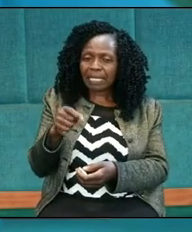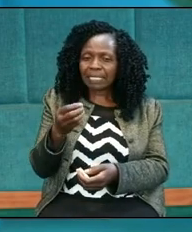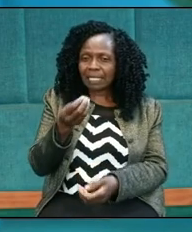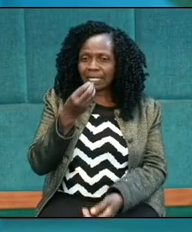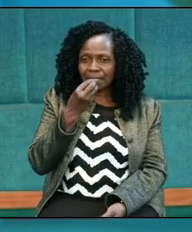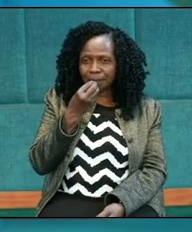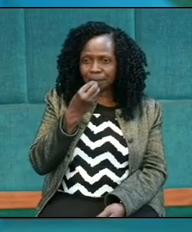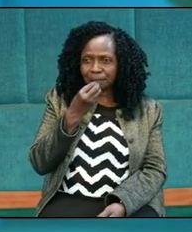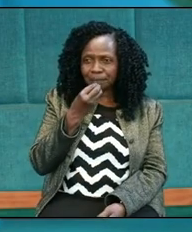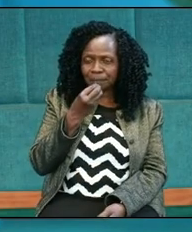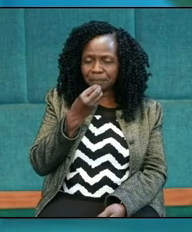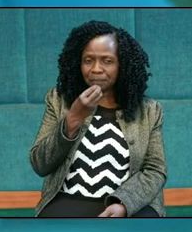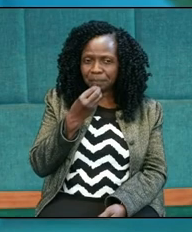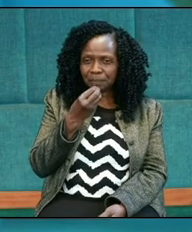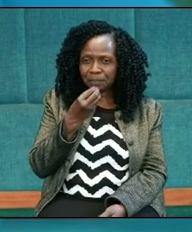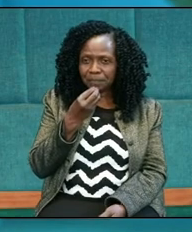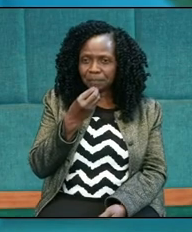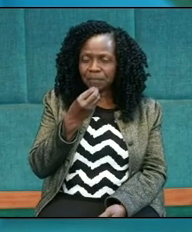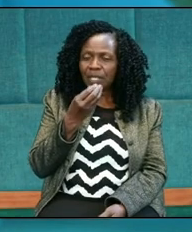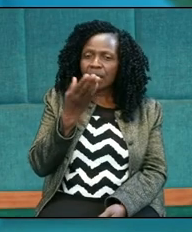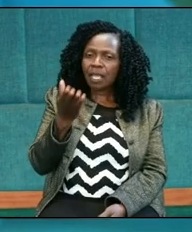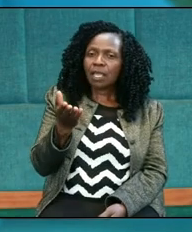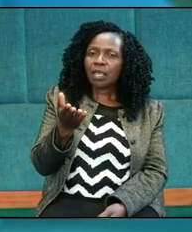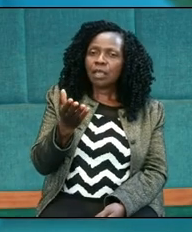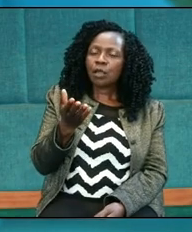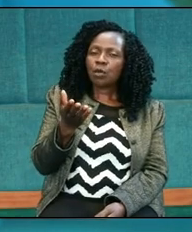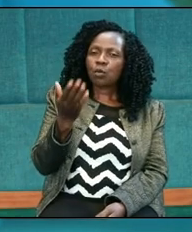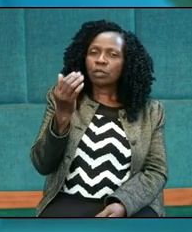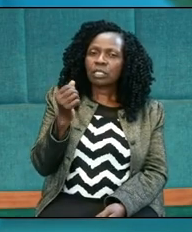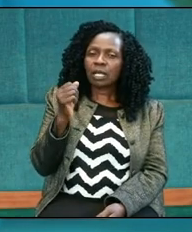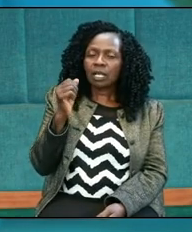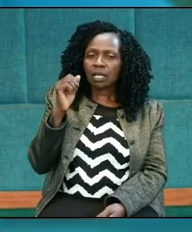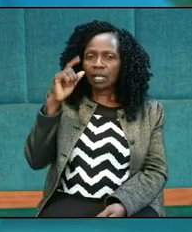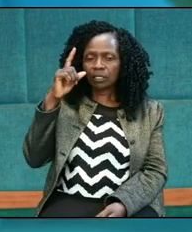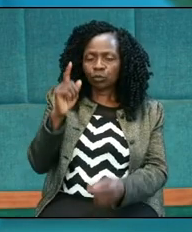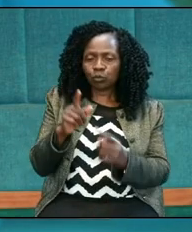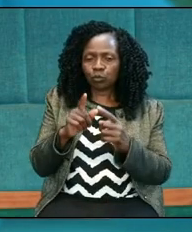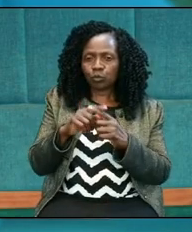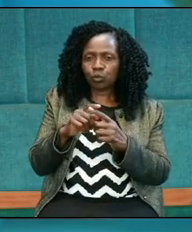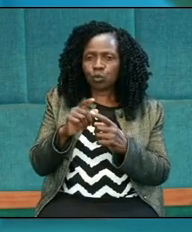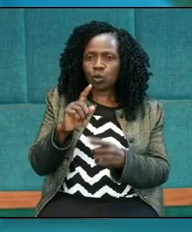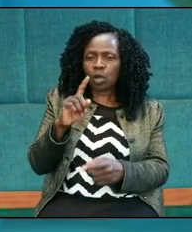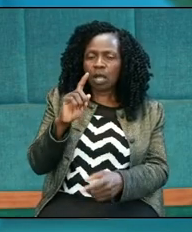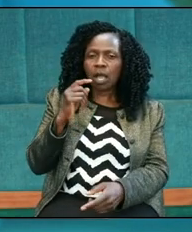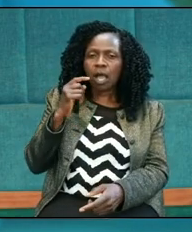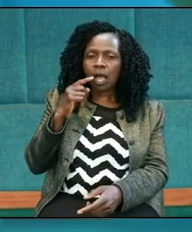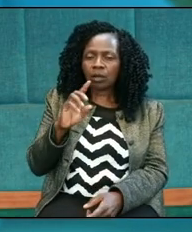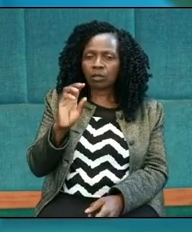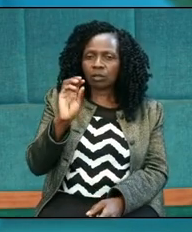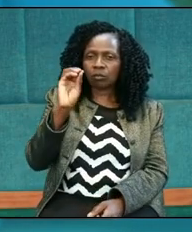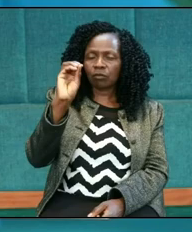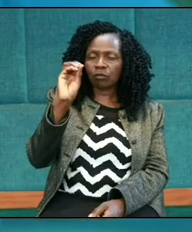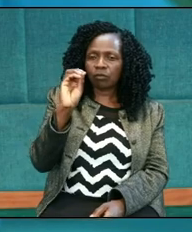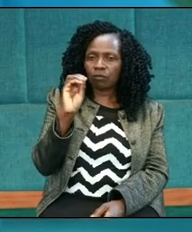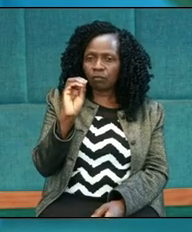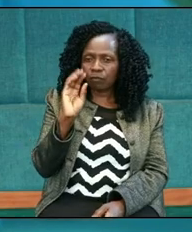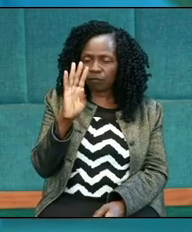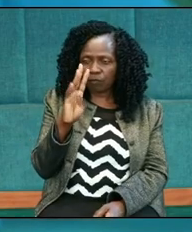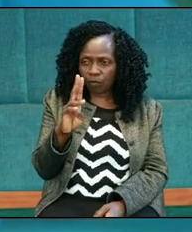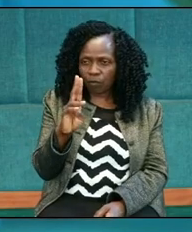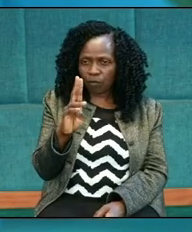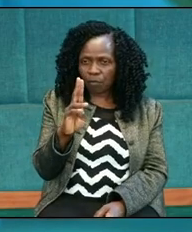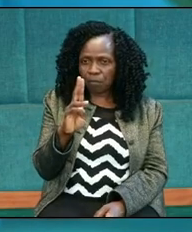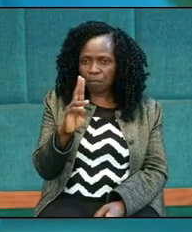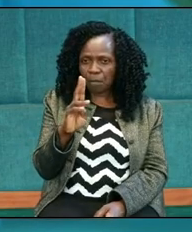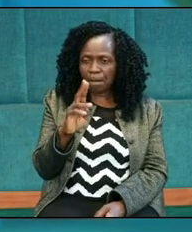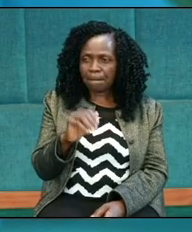should not fast. Eh? And he was alert up to 104. He could still tell him, you know,